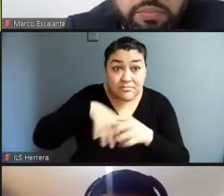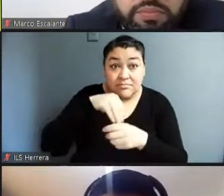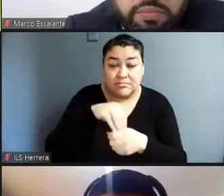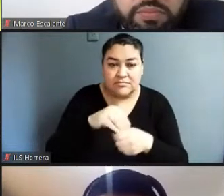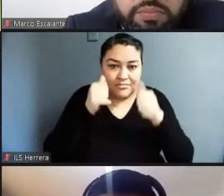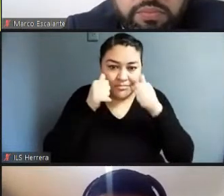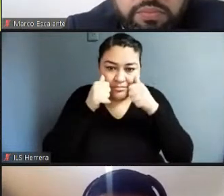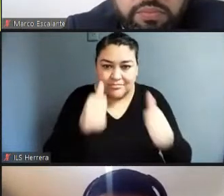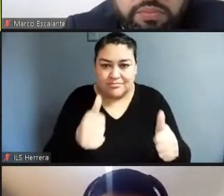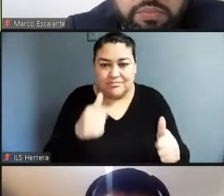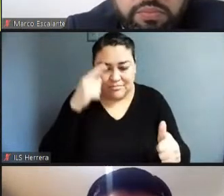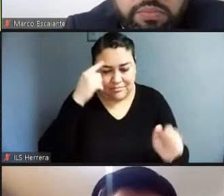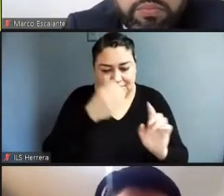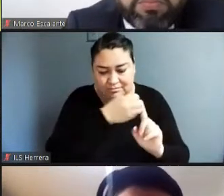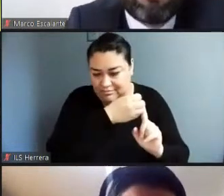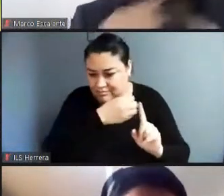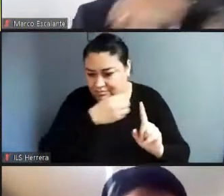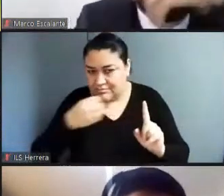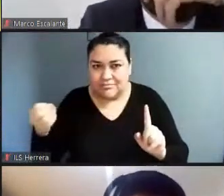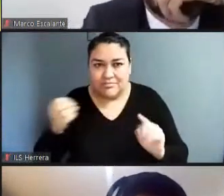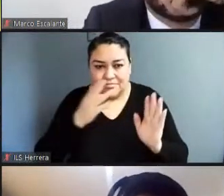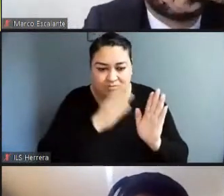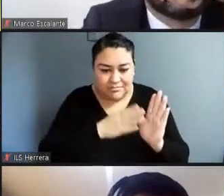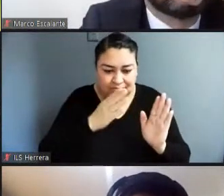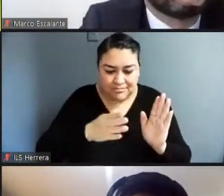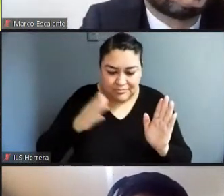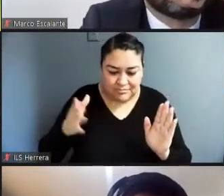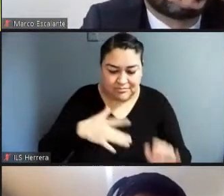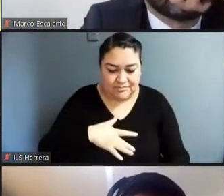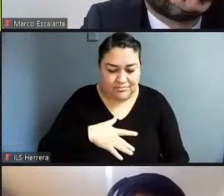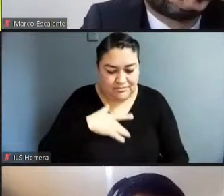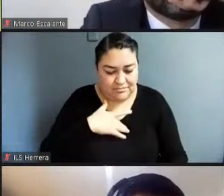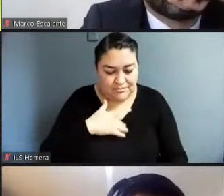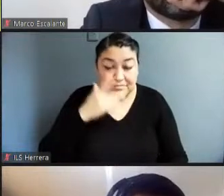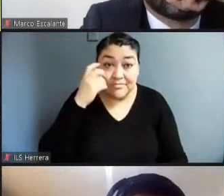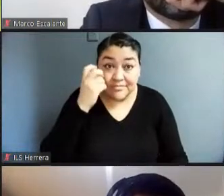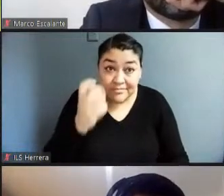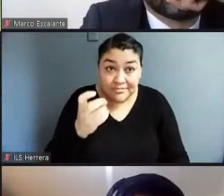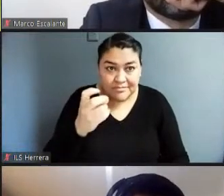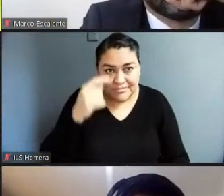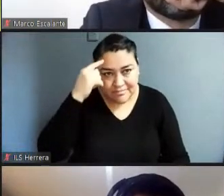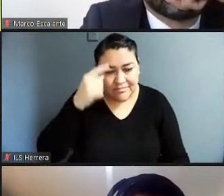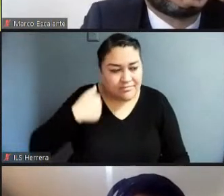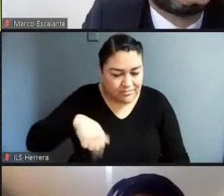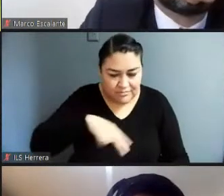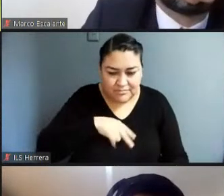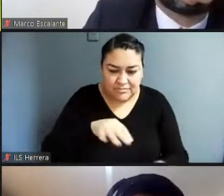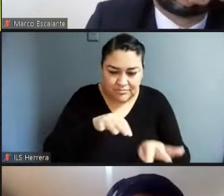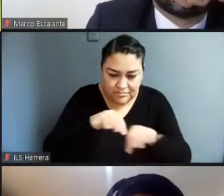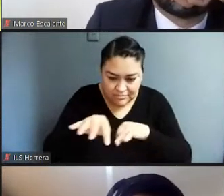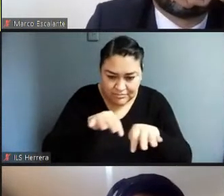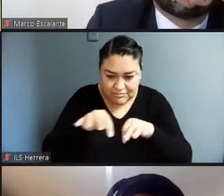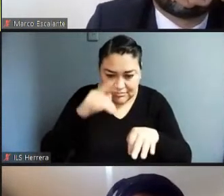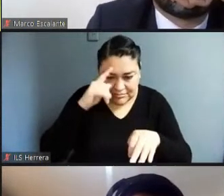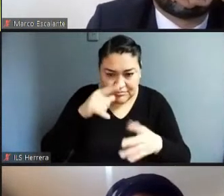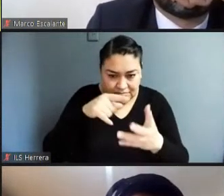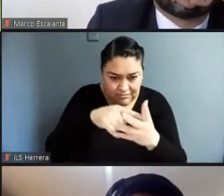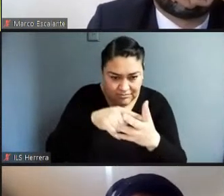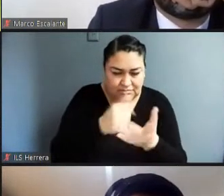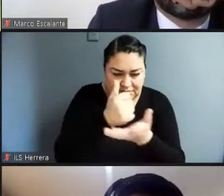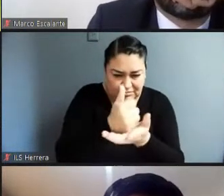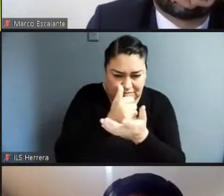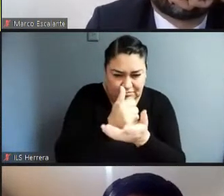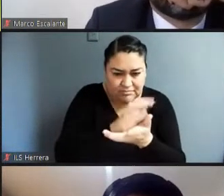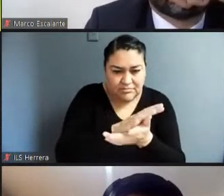are undergoing a process of analyzing this set of needs. We are working precisely